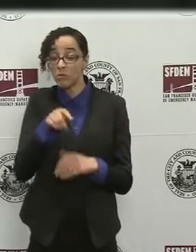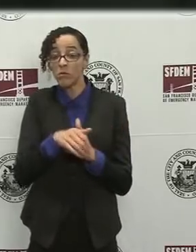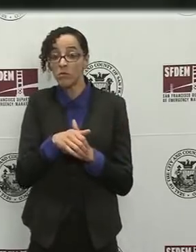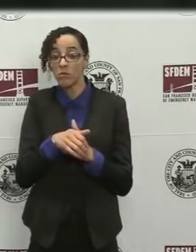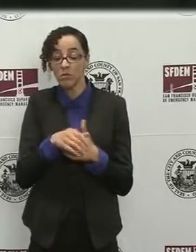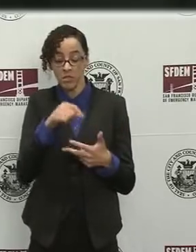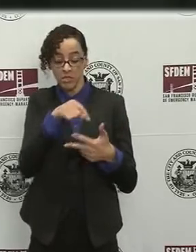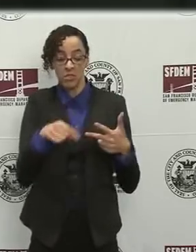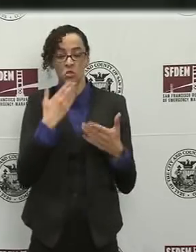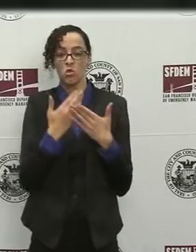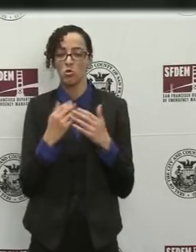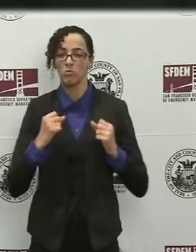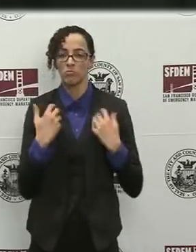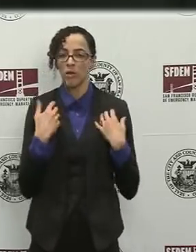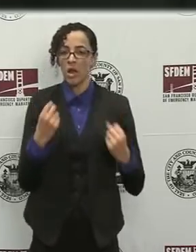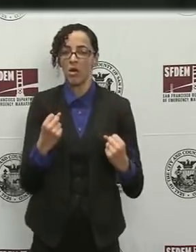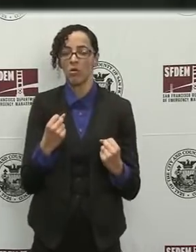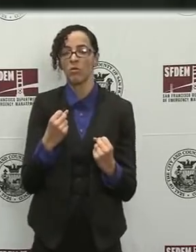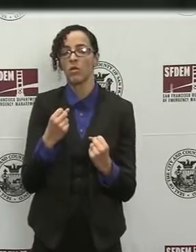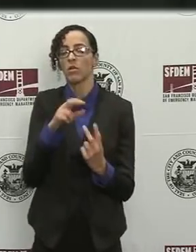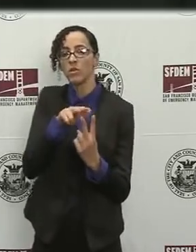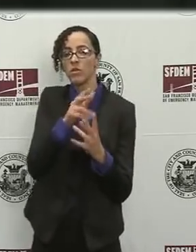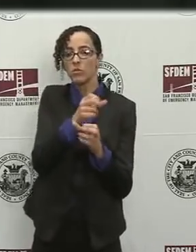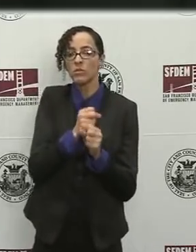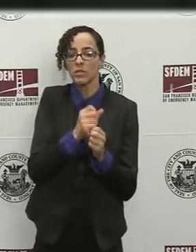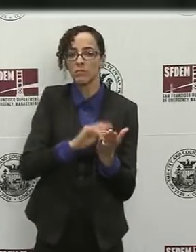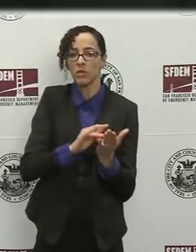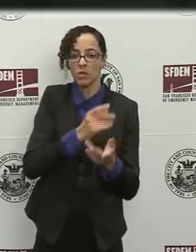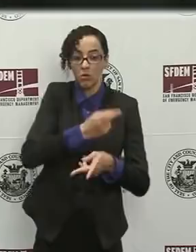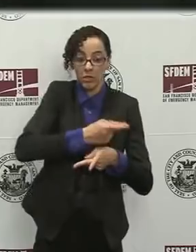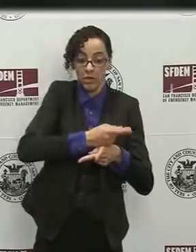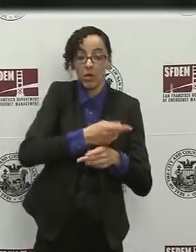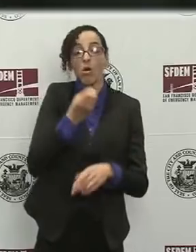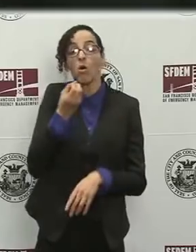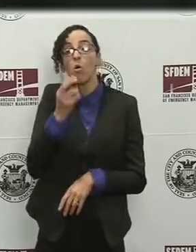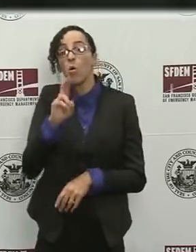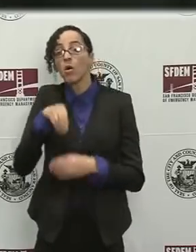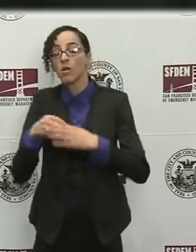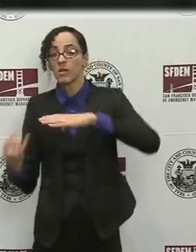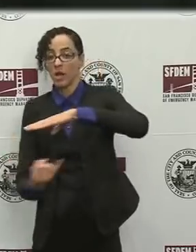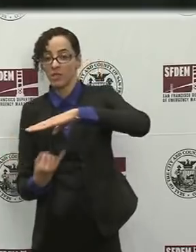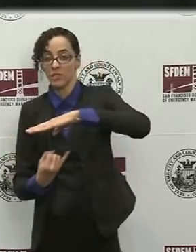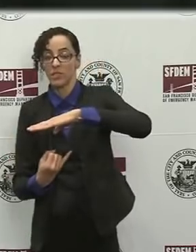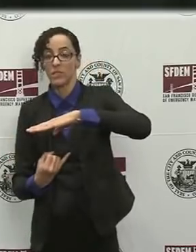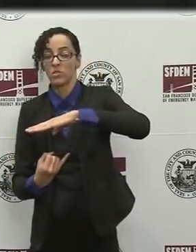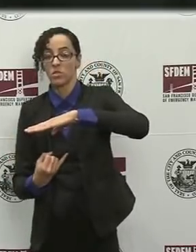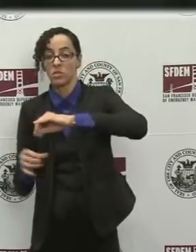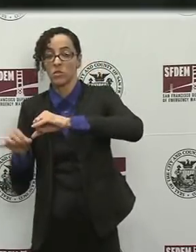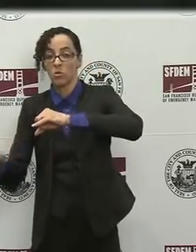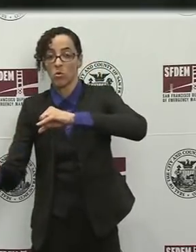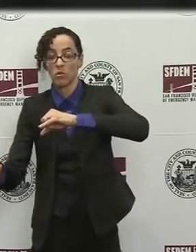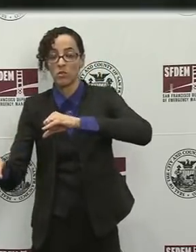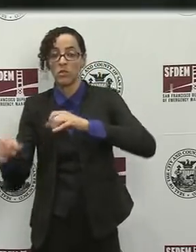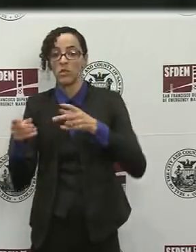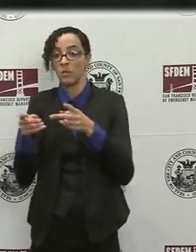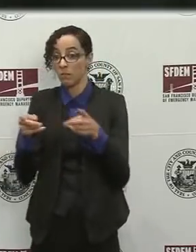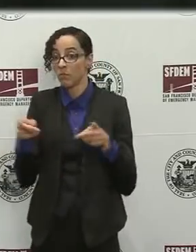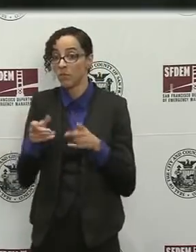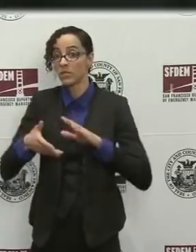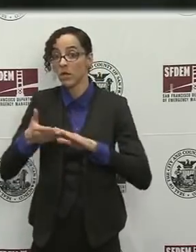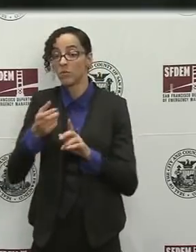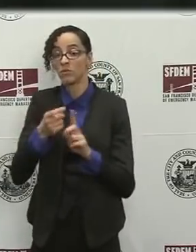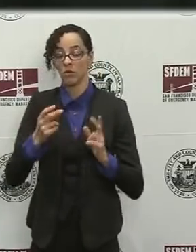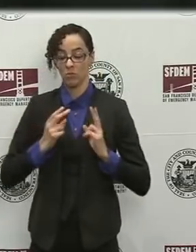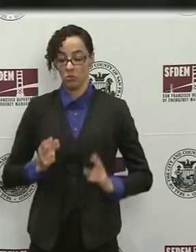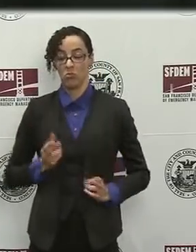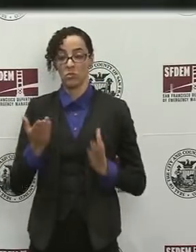in good condition and are either receiving medical care or at an isolation quarantine site operated by Human